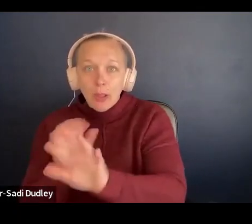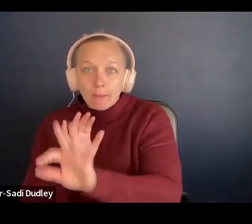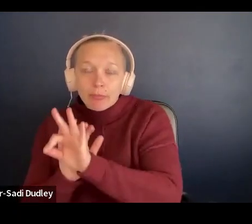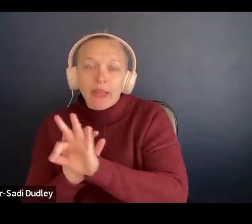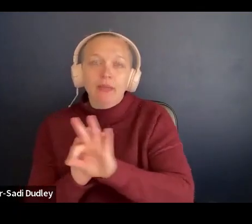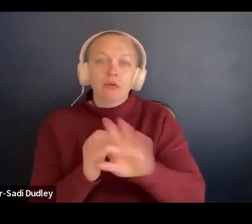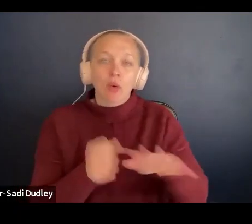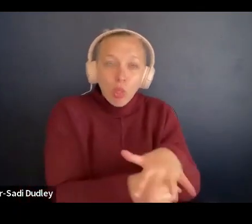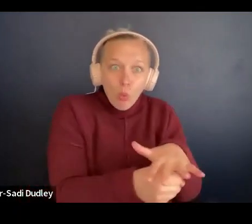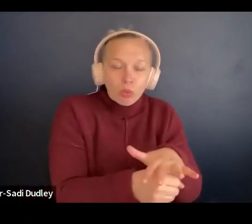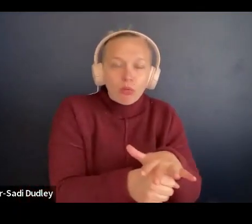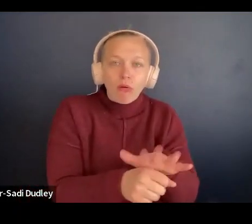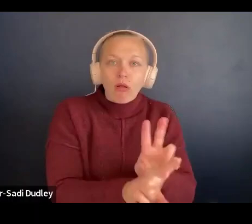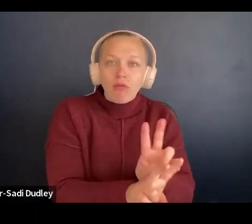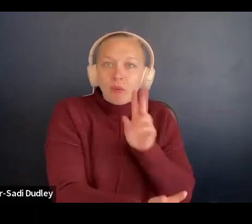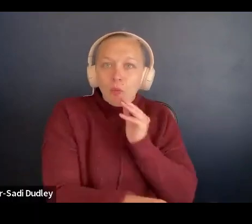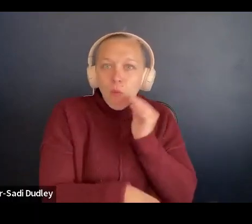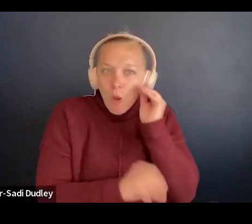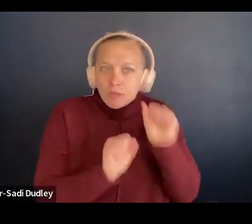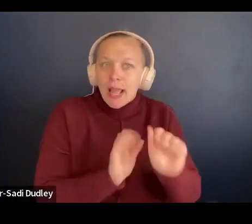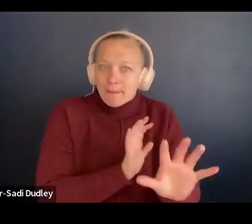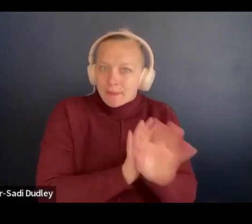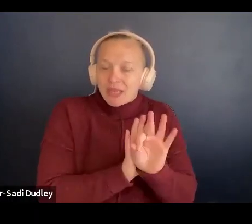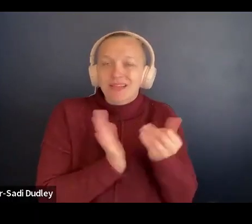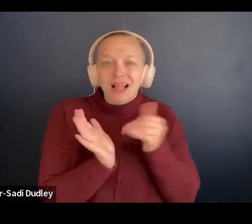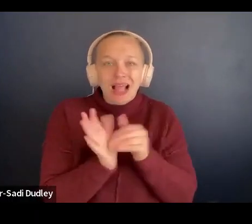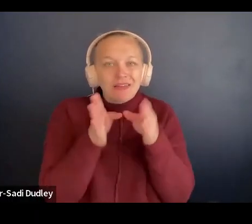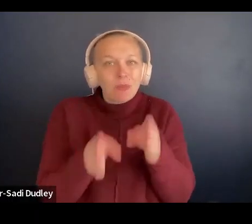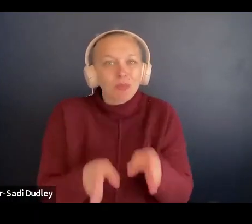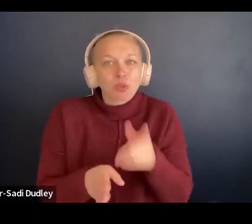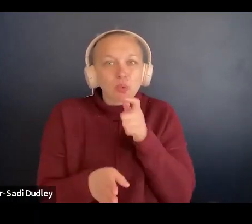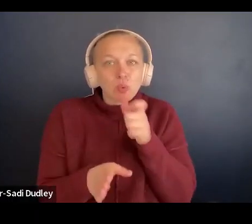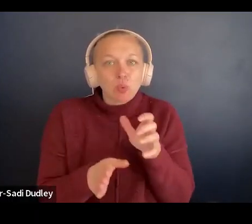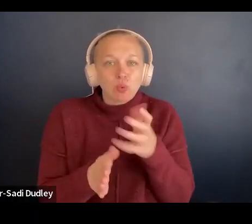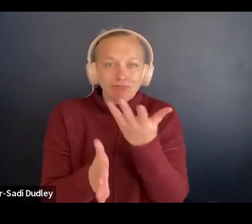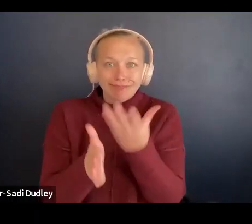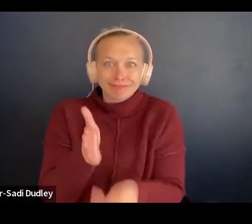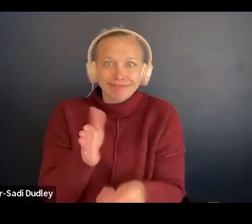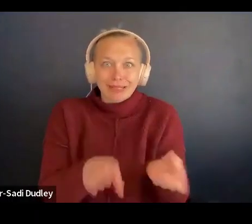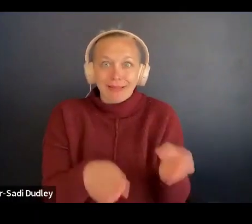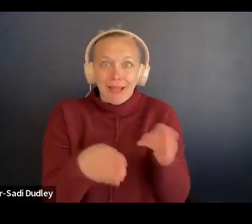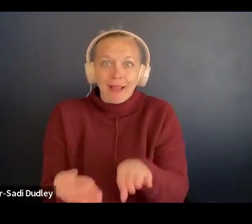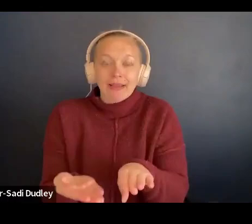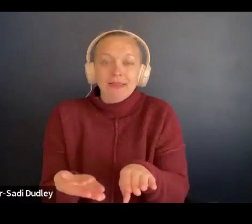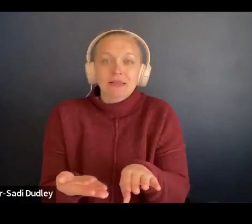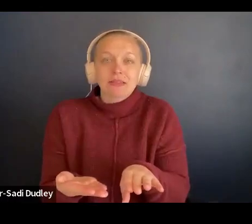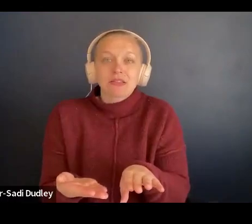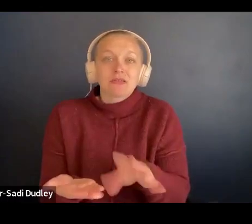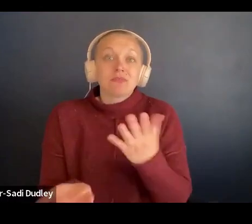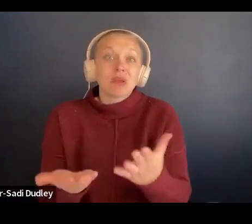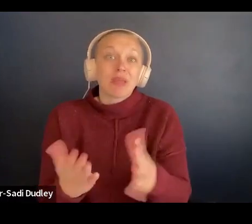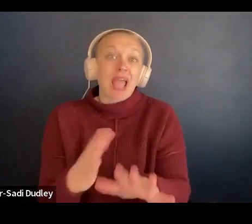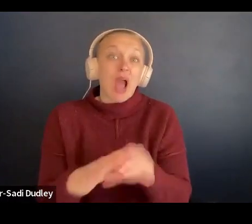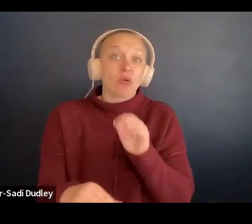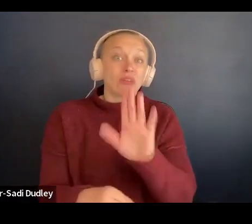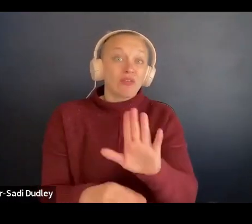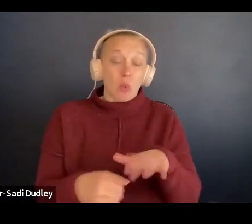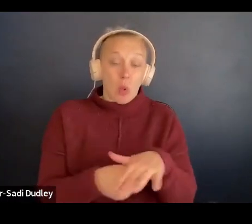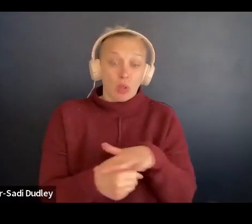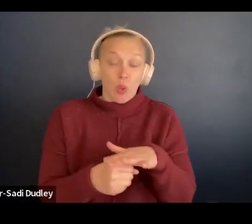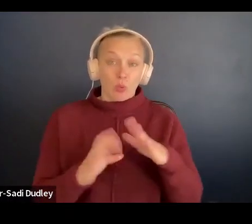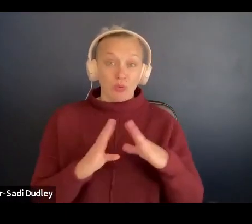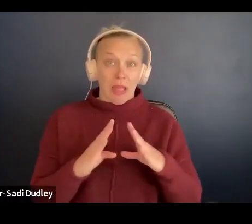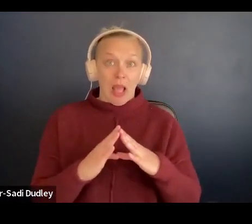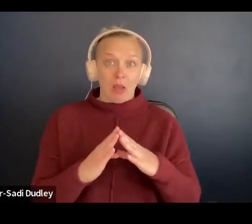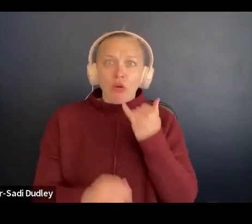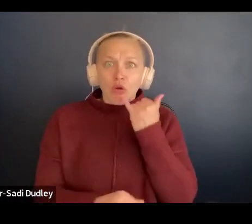can always, whenever somebody dies, maybe outside of their local town, you can always call your local funeral